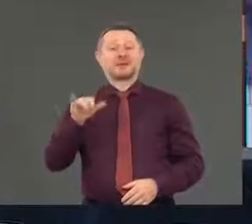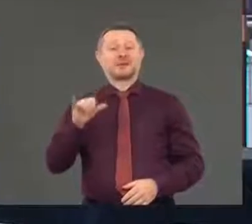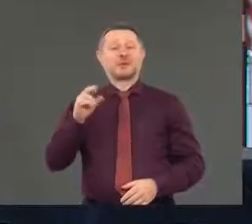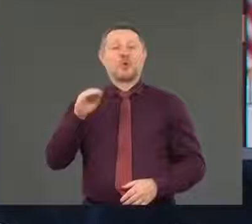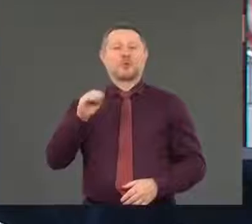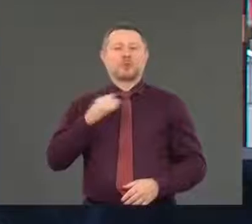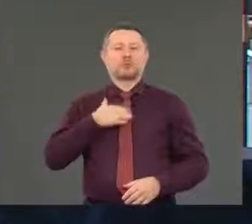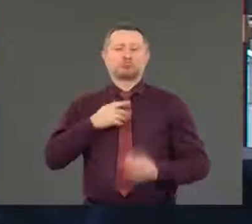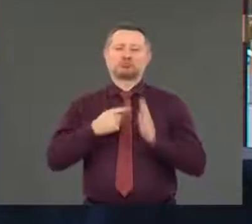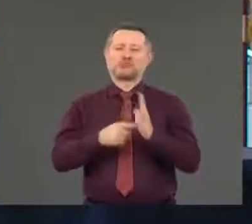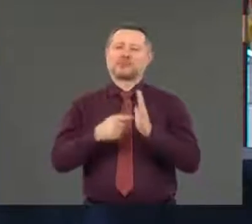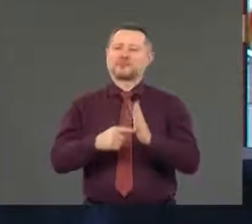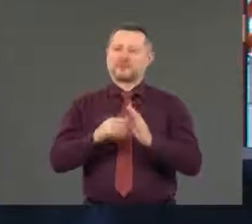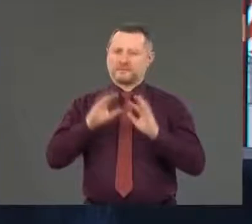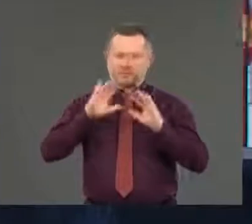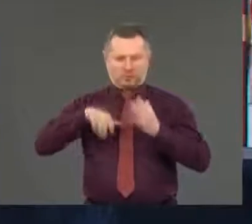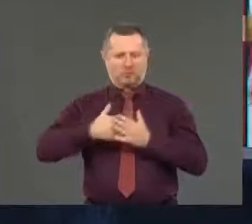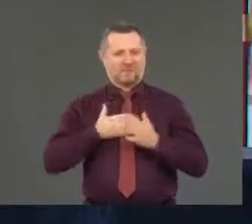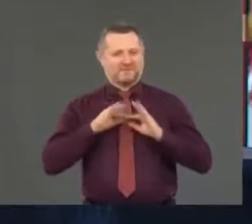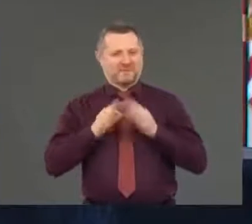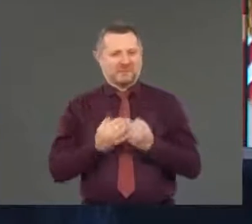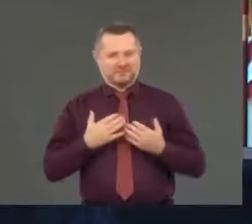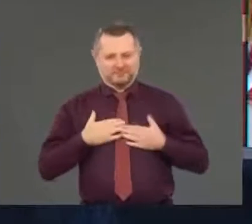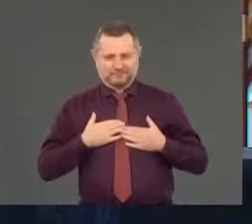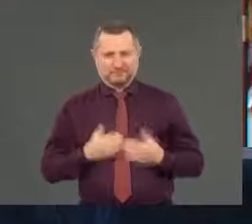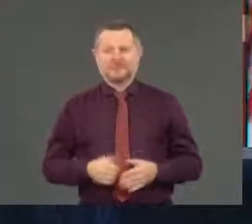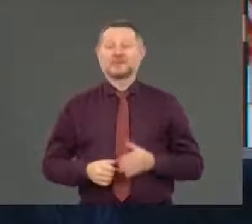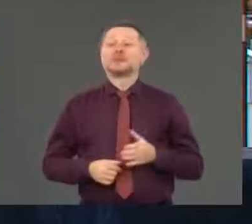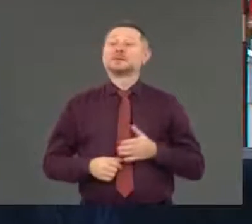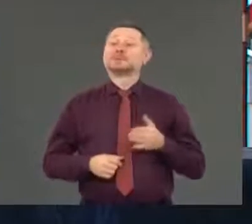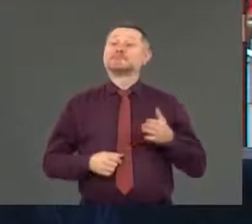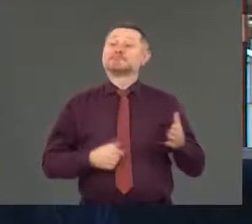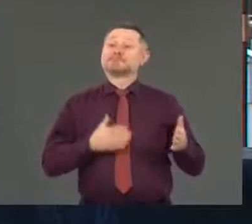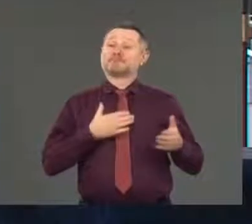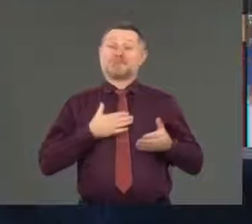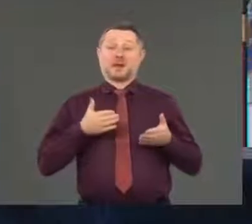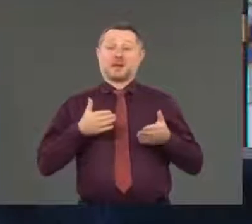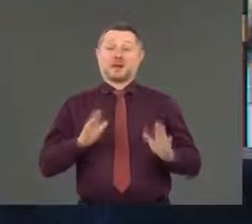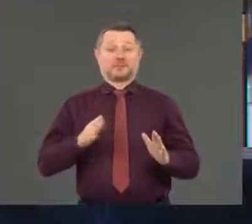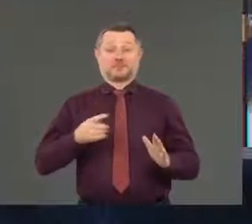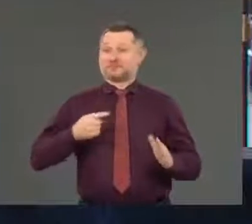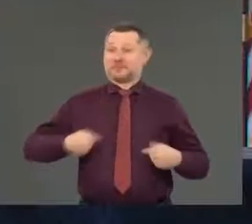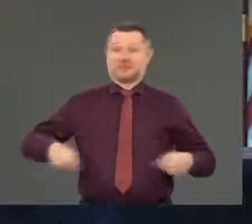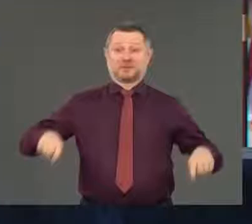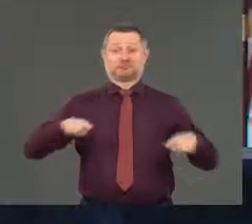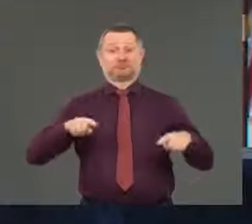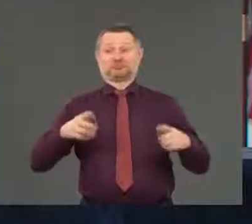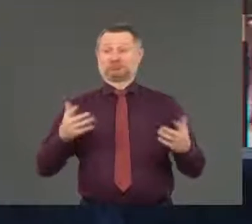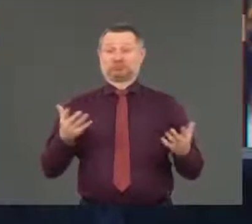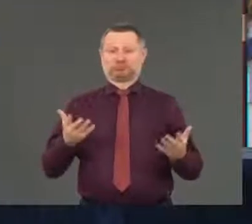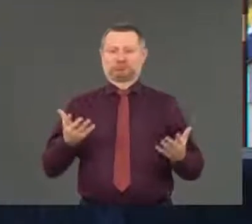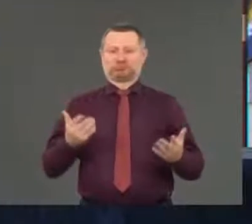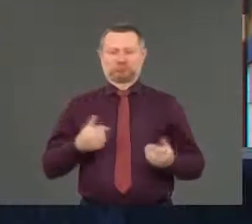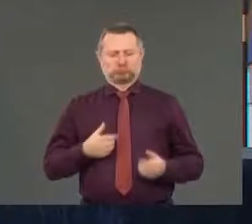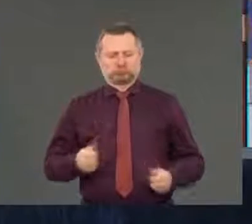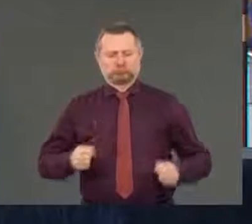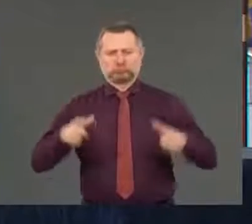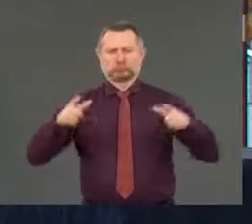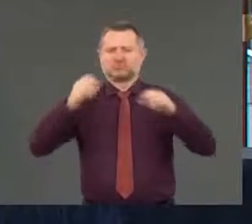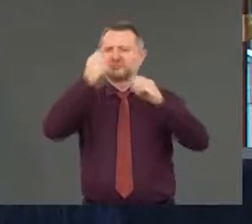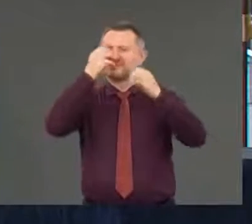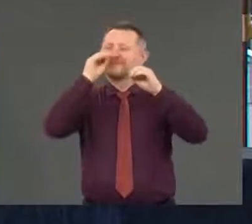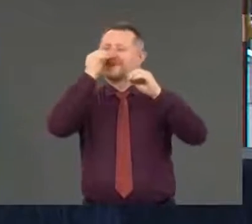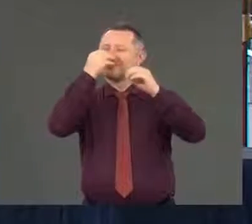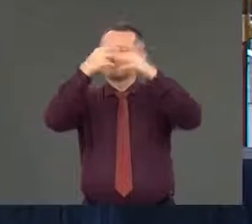whole family in the honor of allowing us to throw a wreath